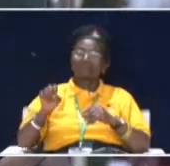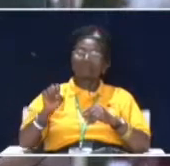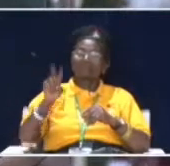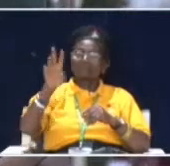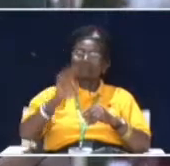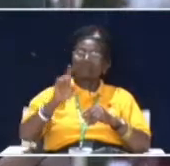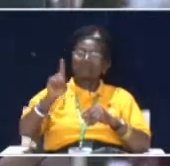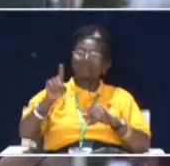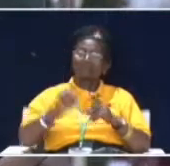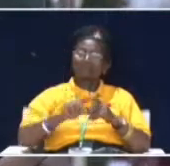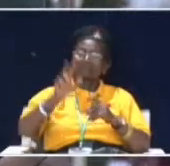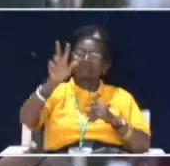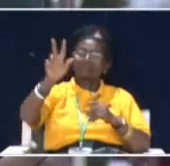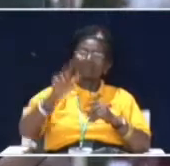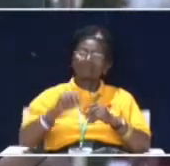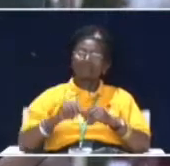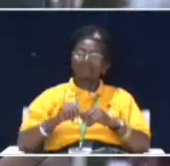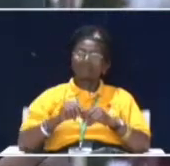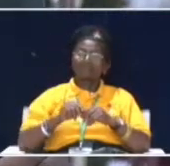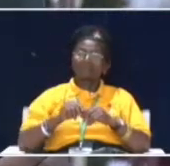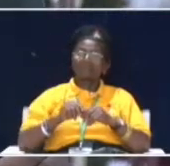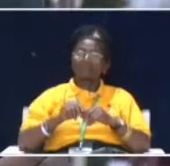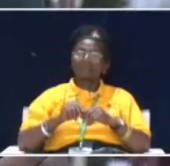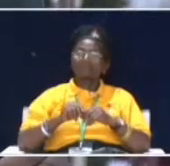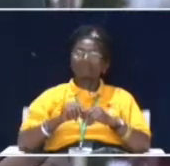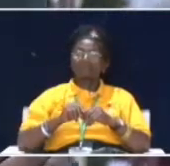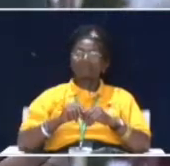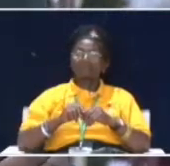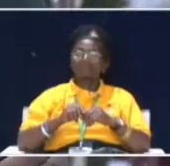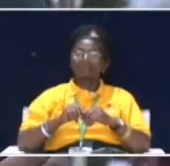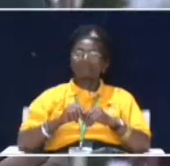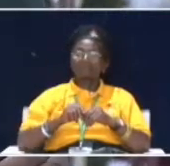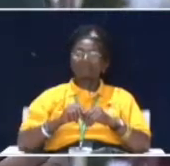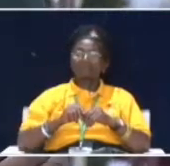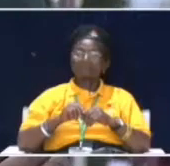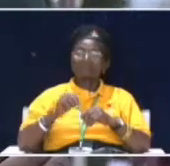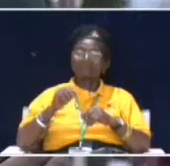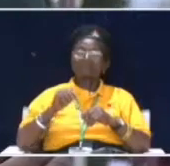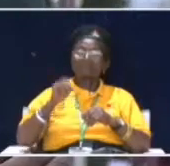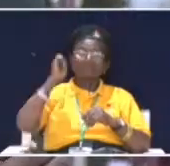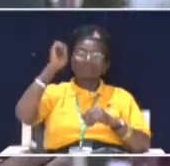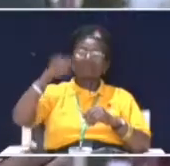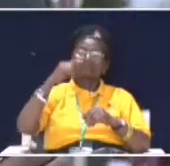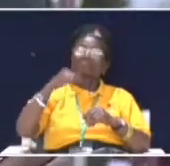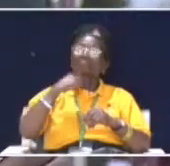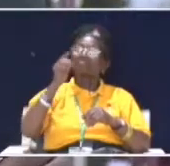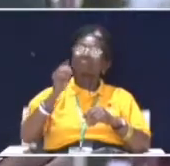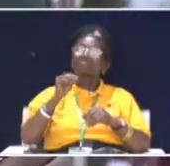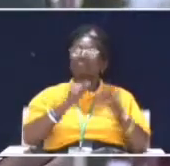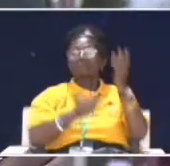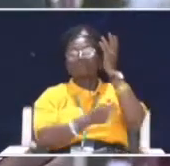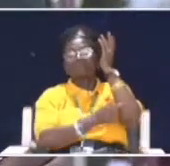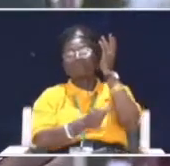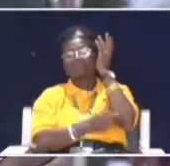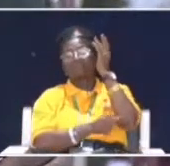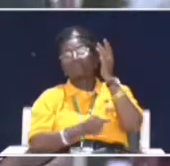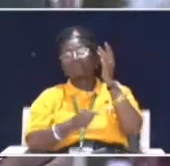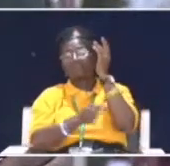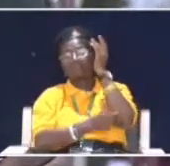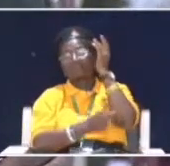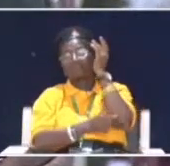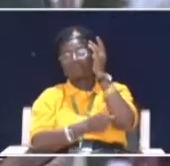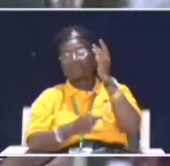Genesis Urikijila, Ese Kinide Iketa. Angel said to Abraham, I said, Abraham. Those of Abraham, okay, well, Abraham.